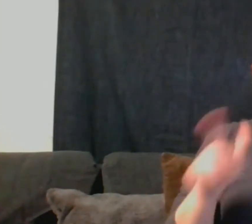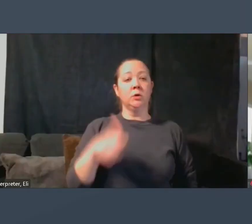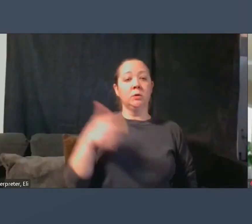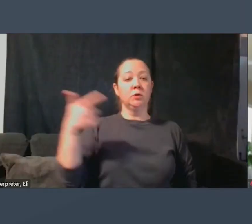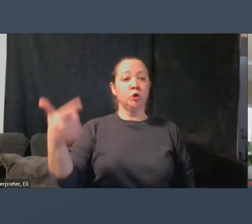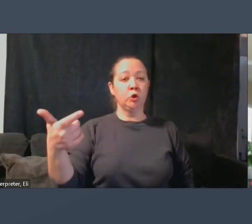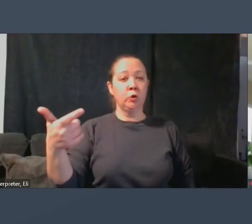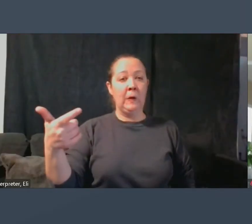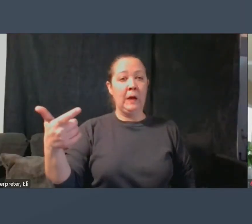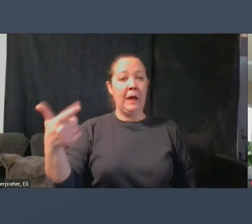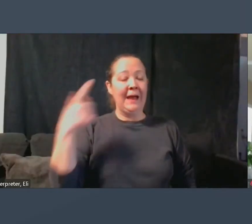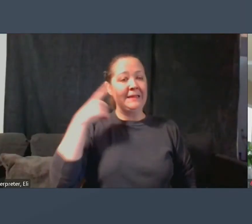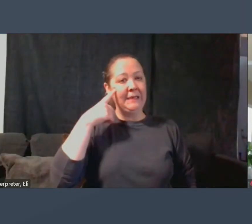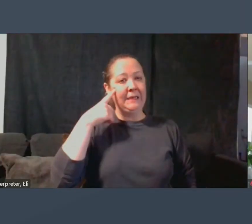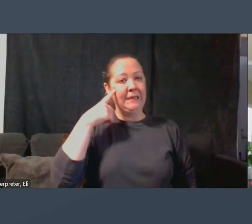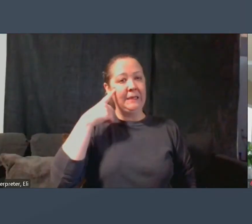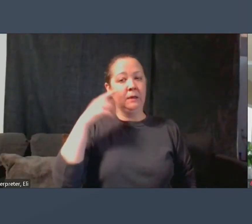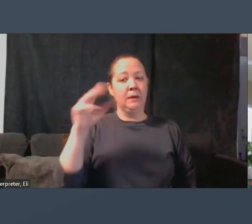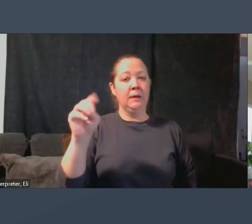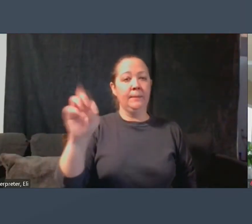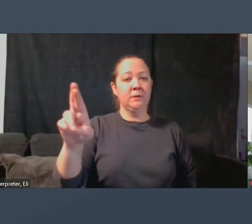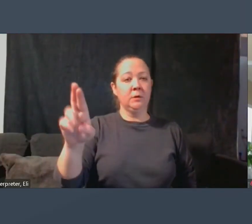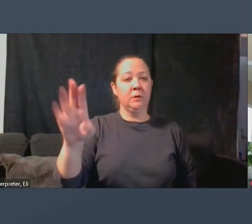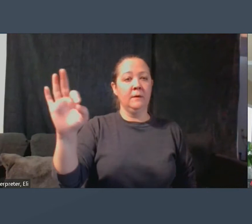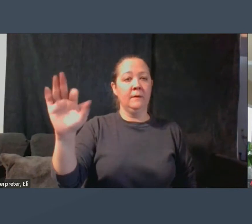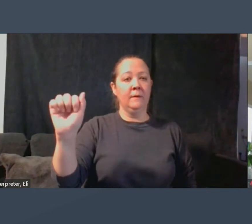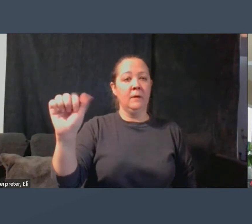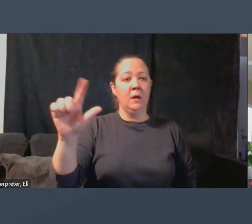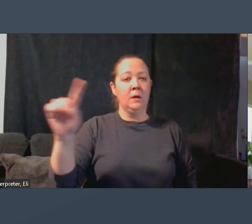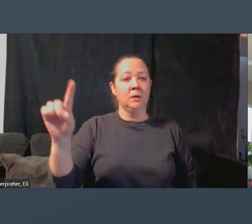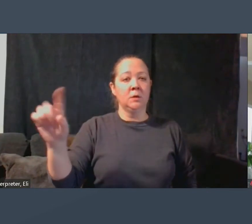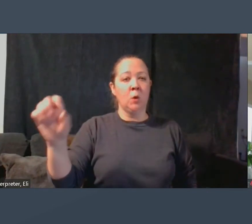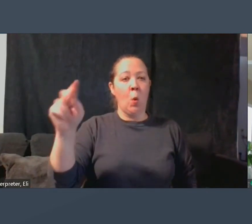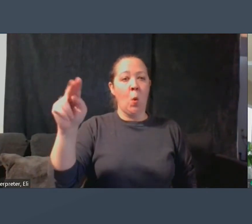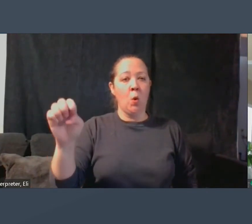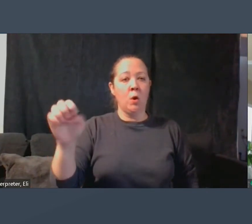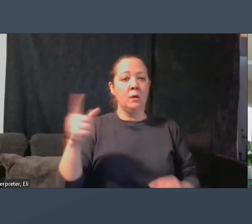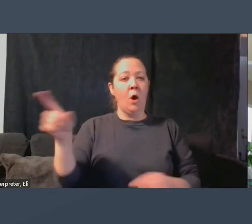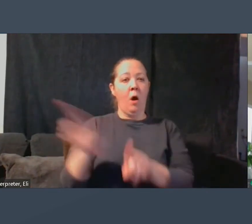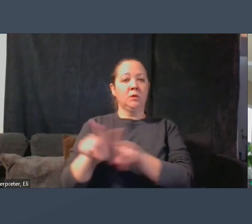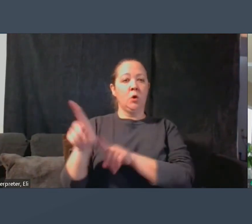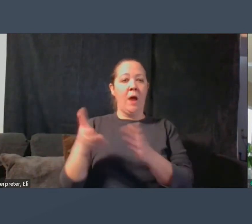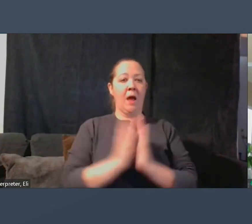think, let's turn to Mr. Falzone, who asked for the continuance as well. Mr. Falzone?